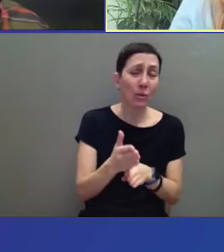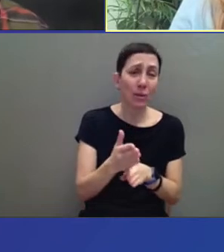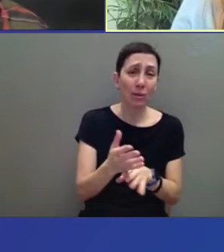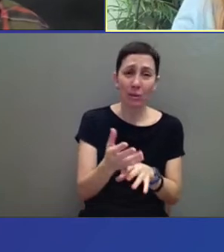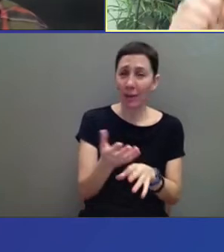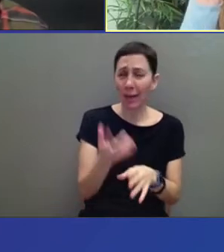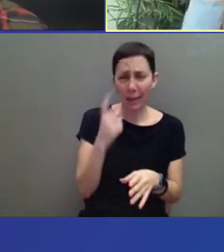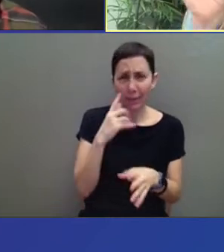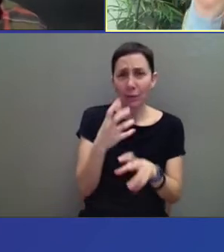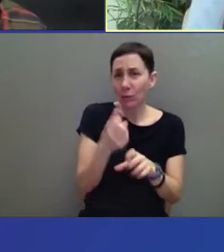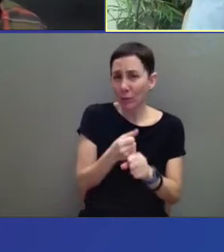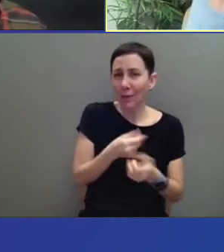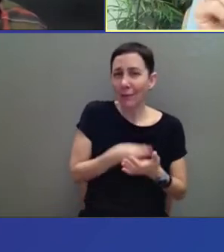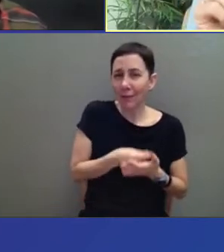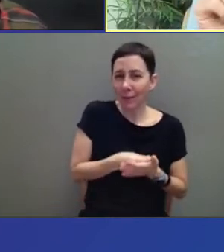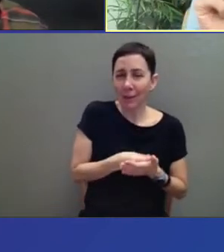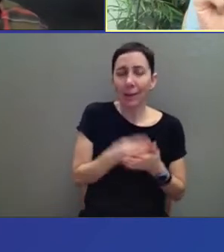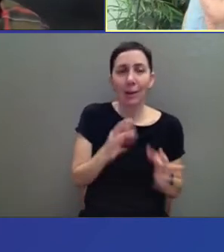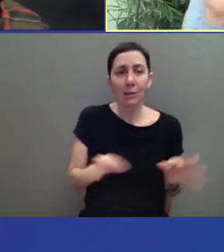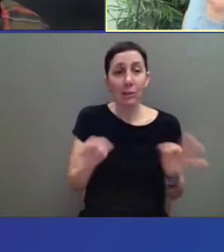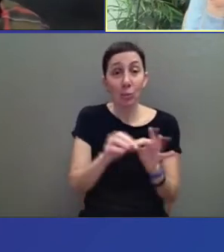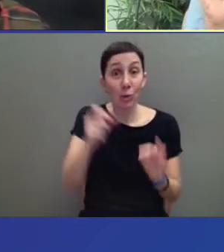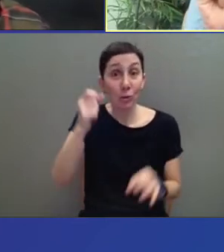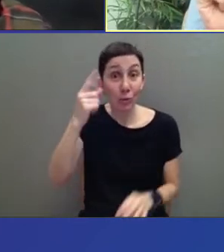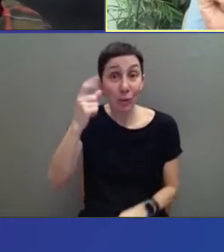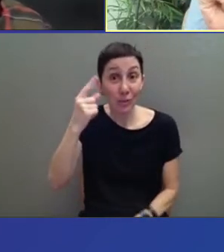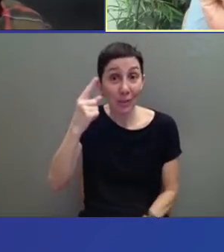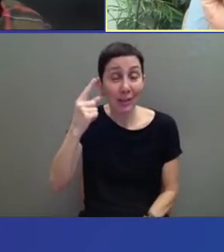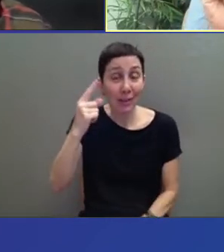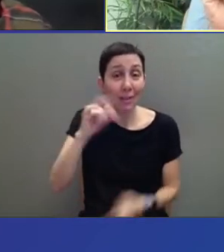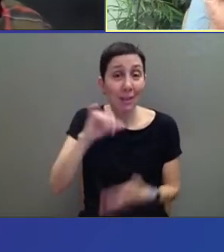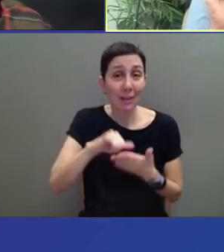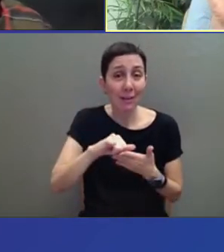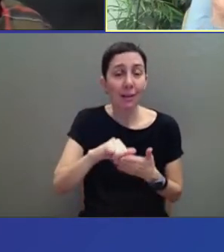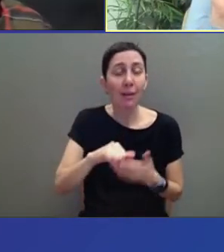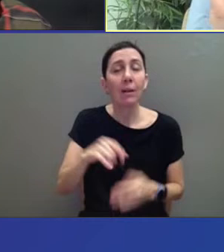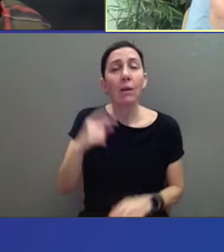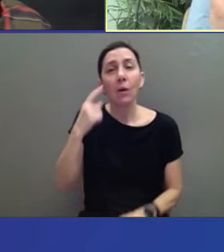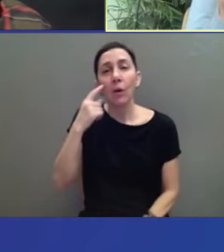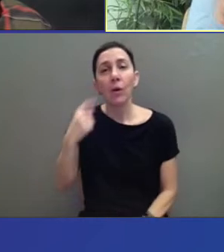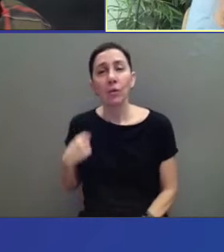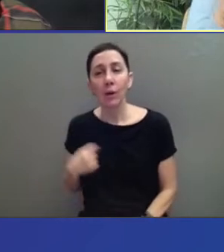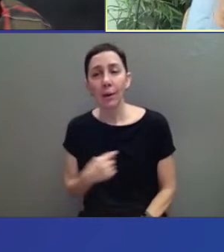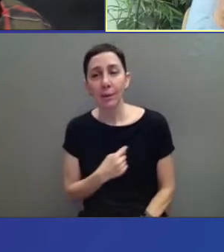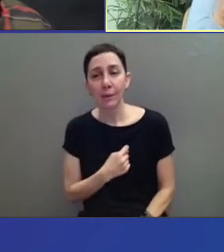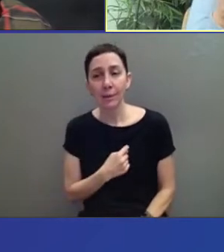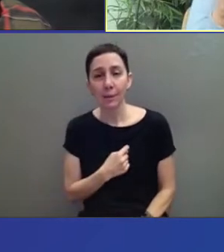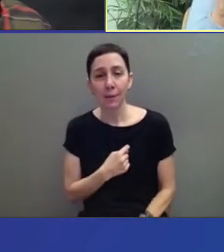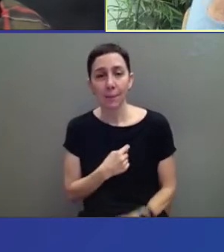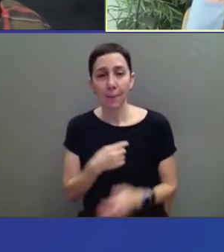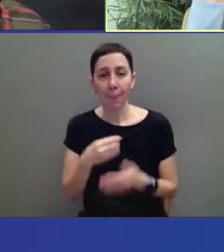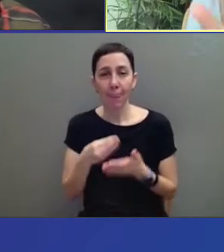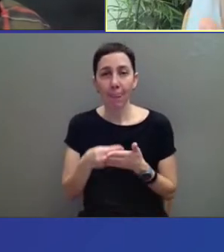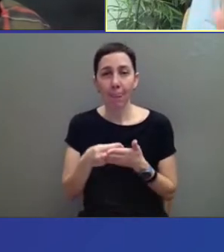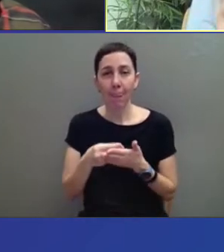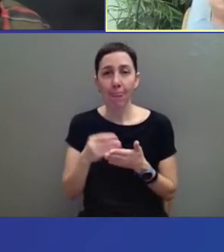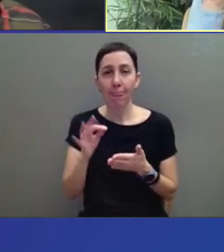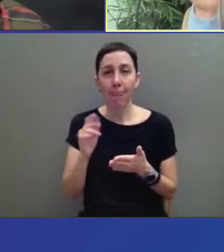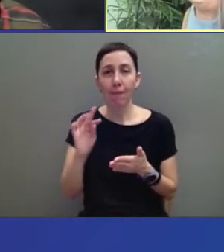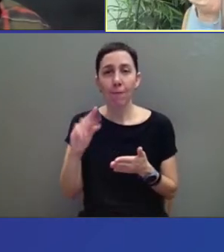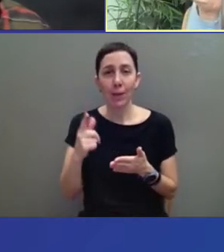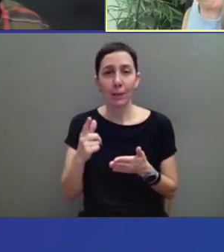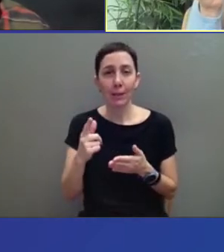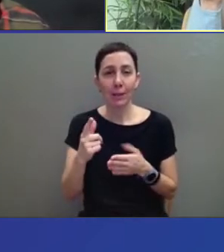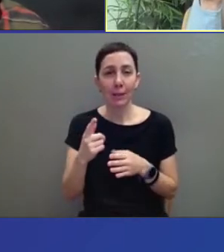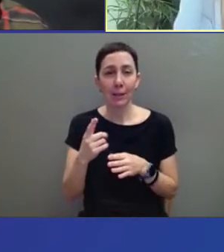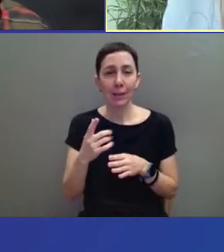very important thing to understand and distill. And for us, the funding sort of drive